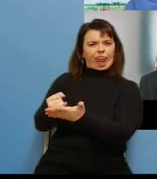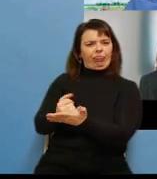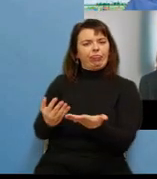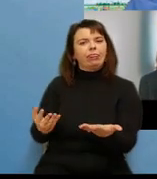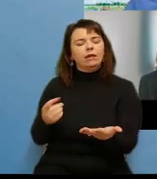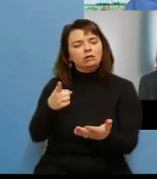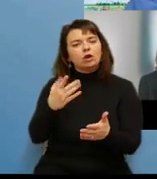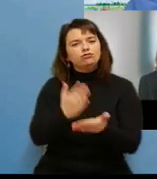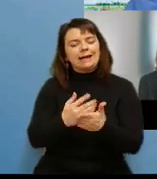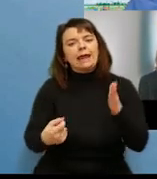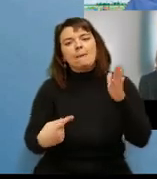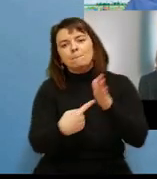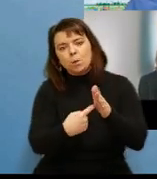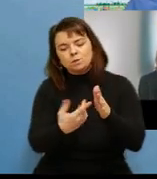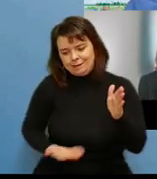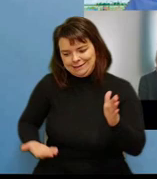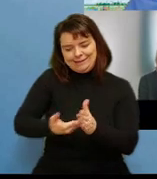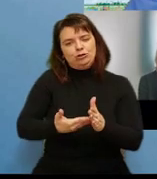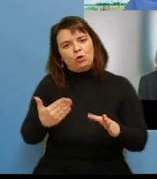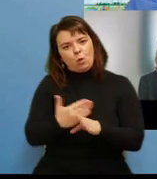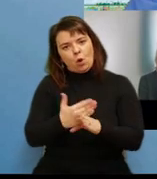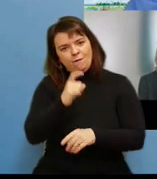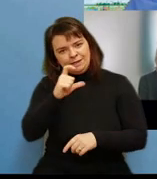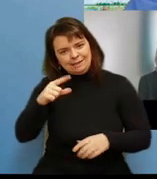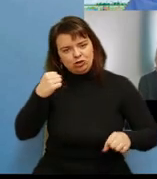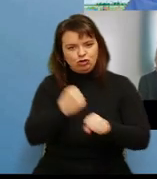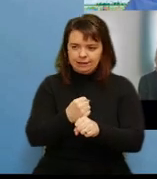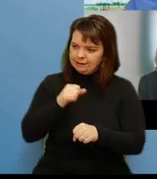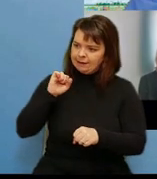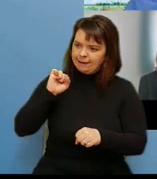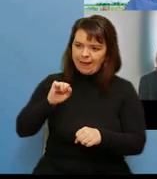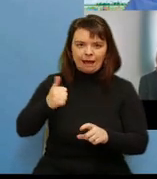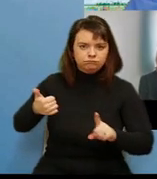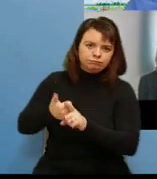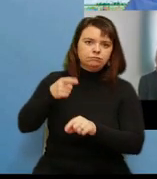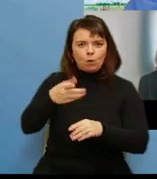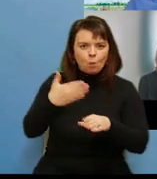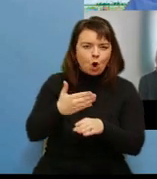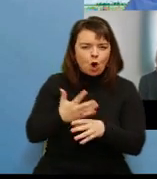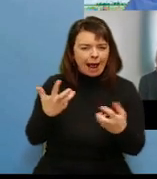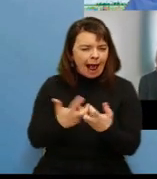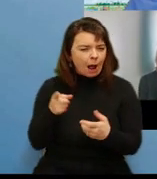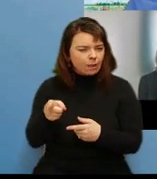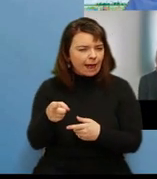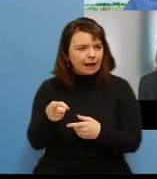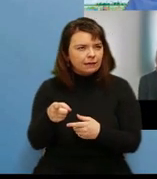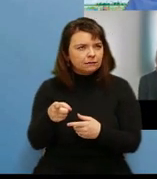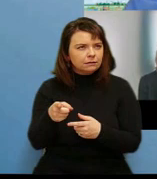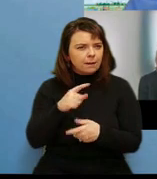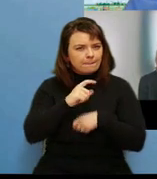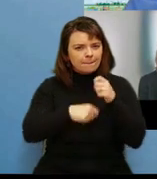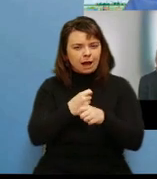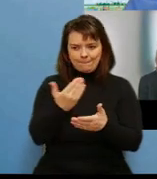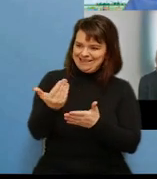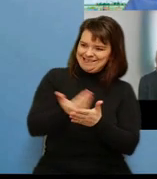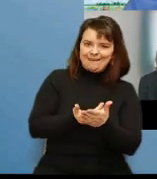don't know that. And so it just struck me how important the additional work that you do around CCG oversight